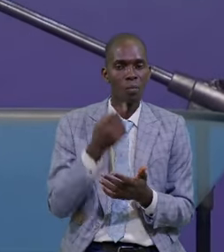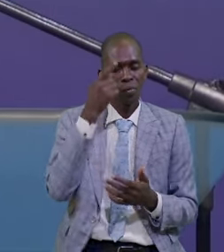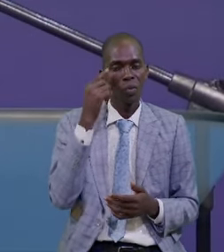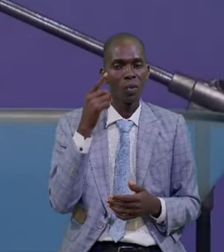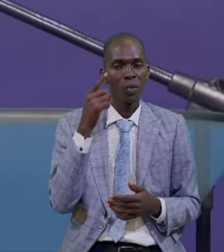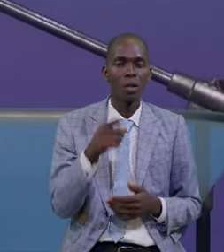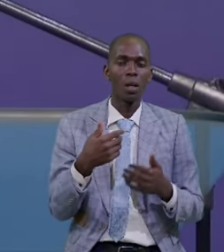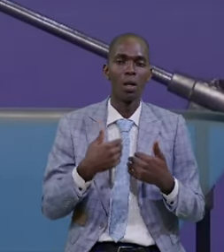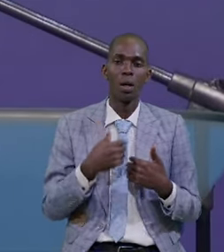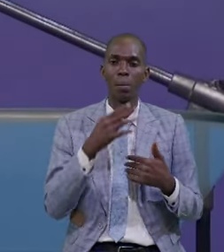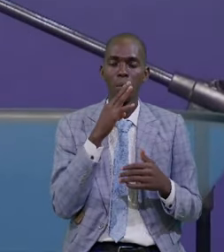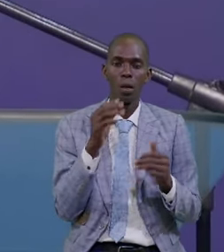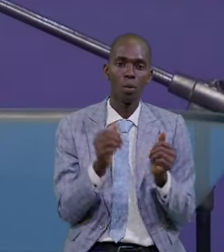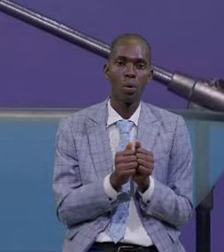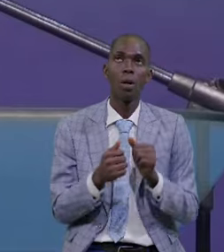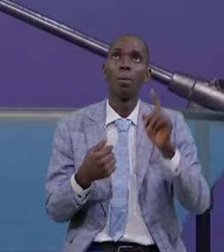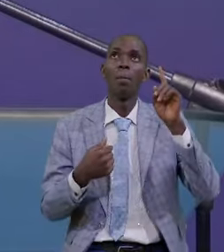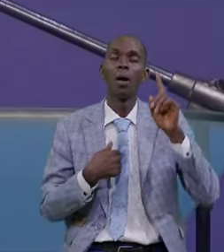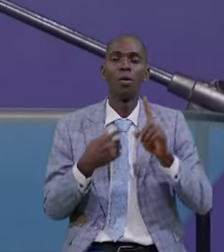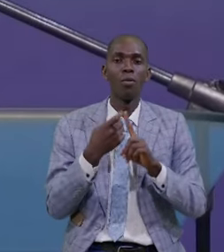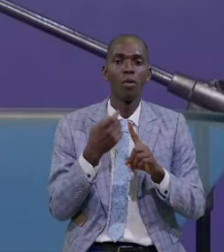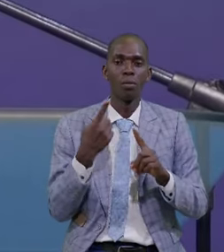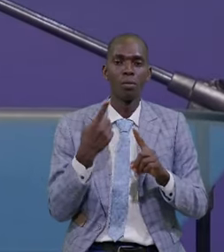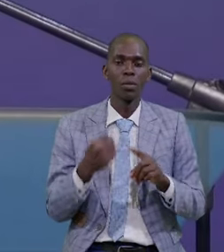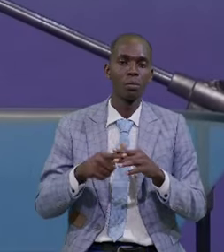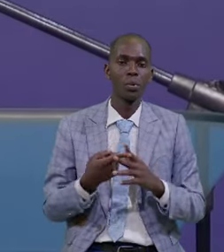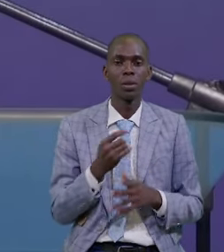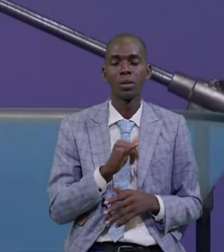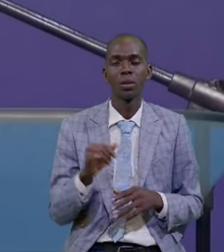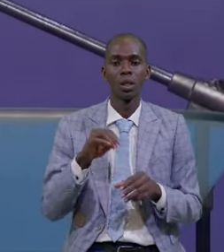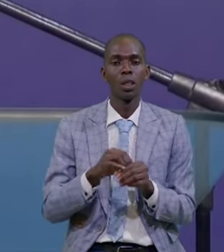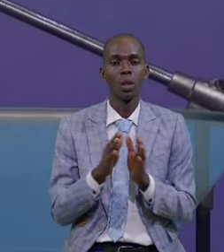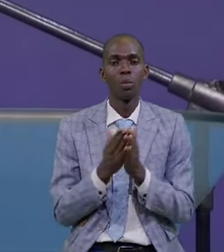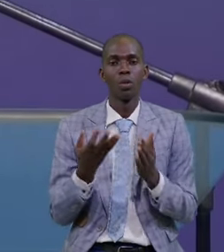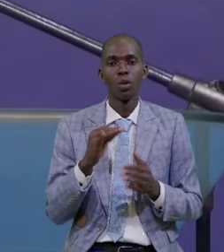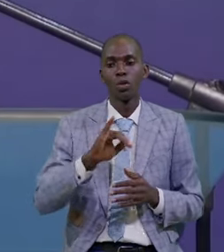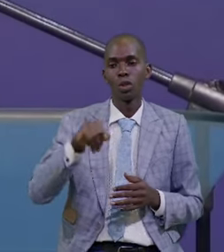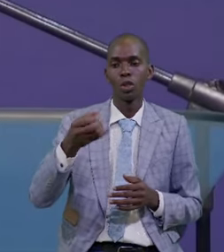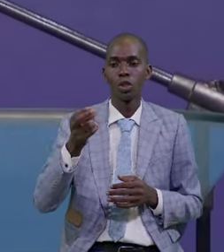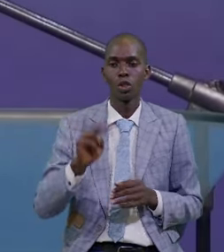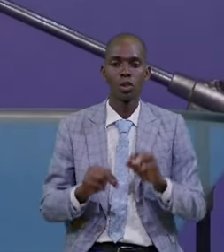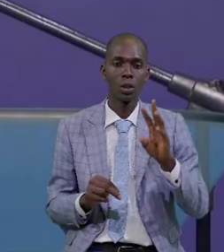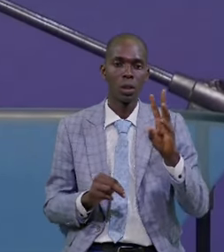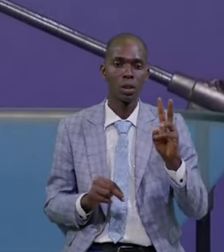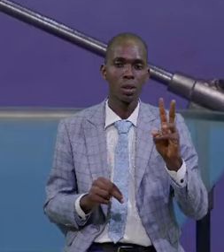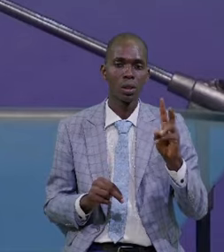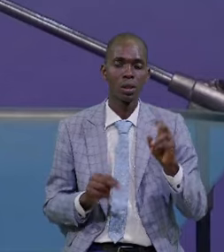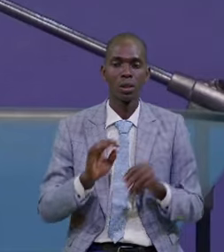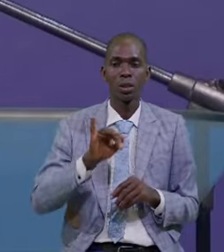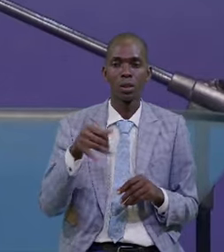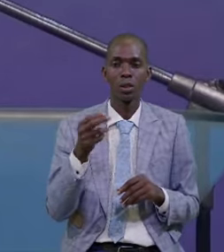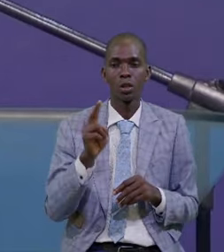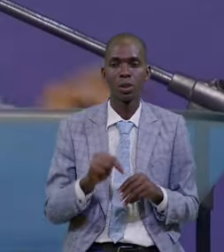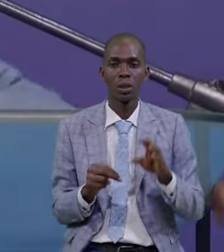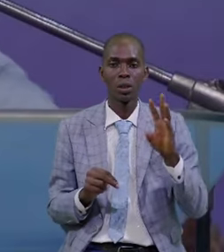been with me from the beginning. John chapter 16. And I'm reading here from